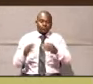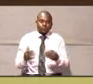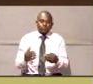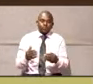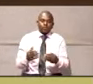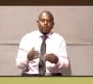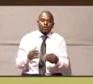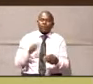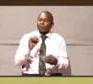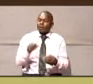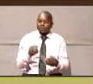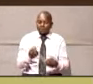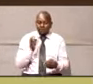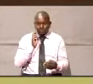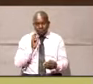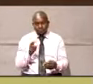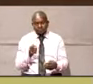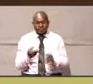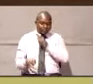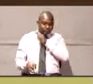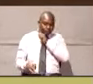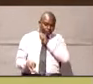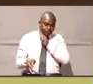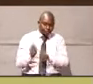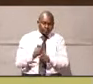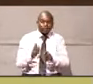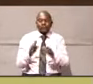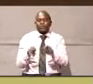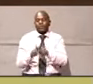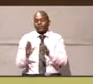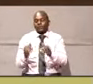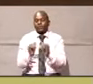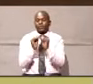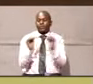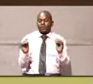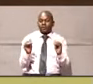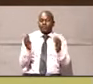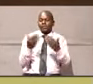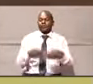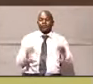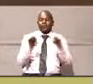So we can always avert it, handle it at the stage of the consent.